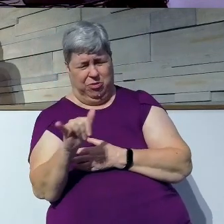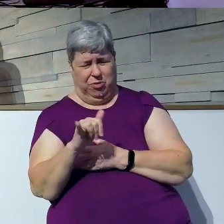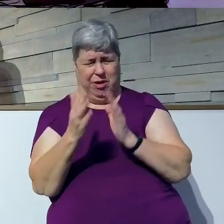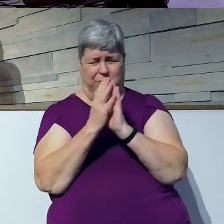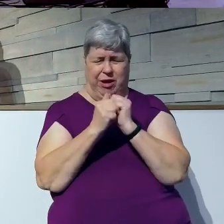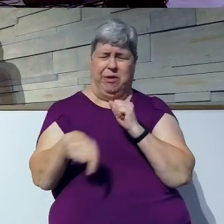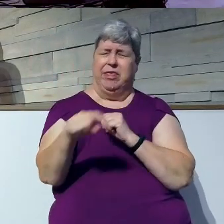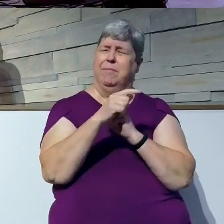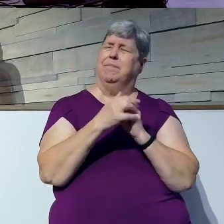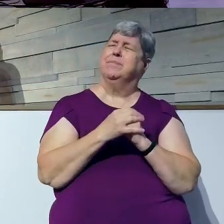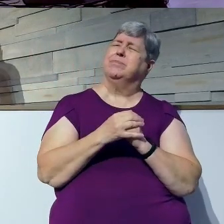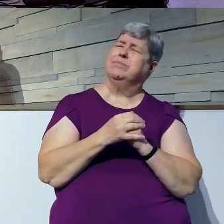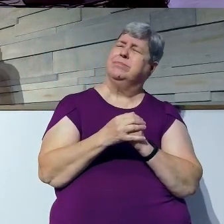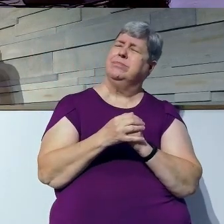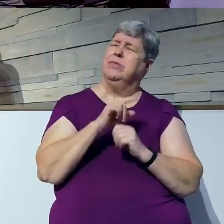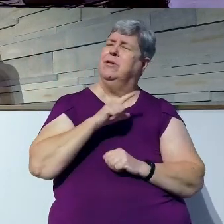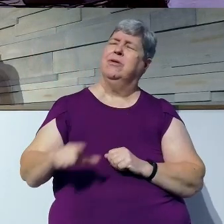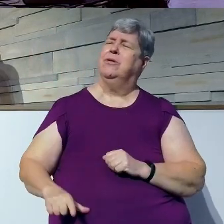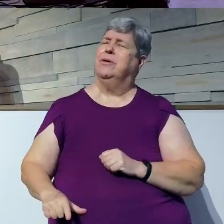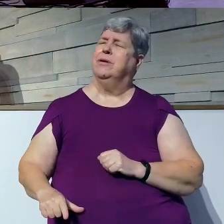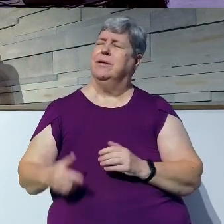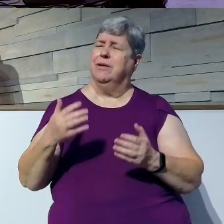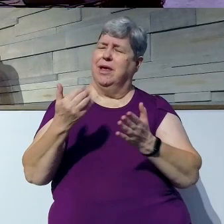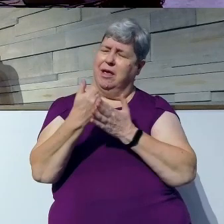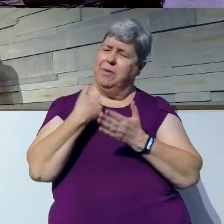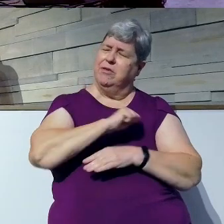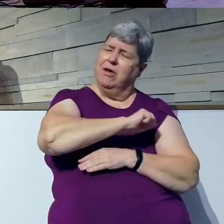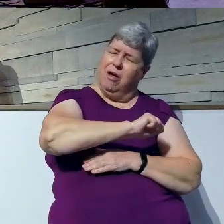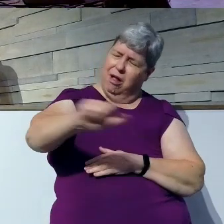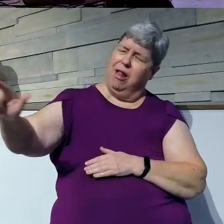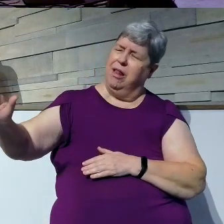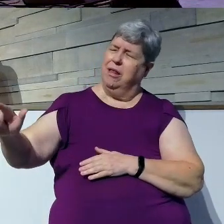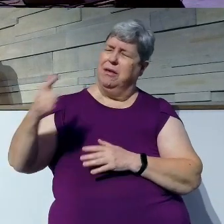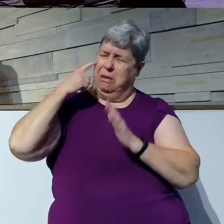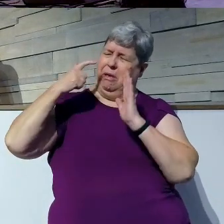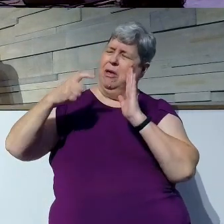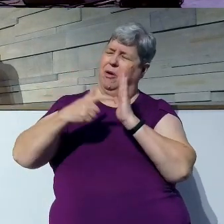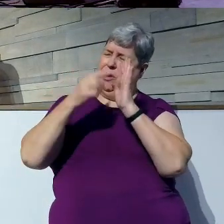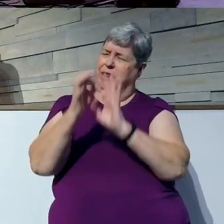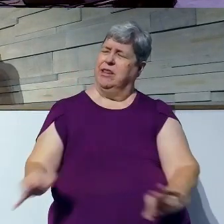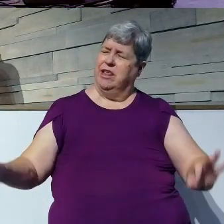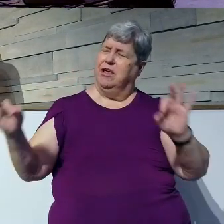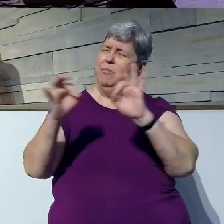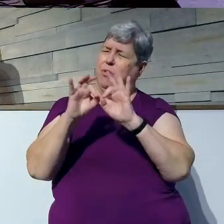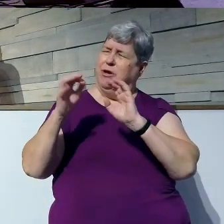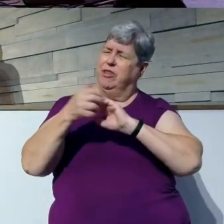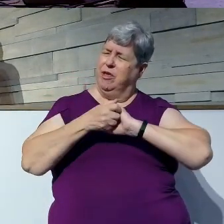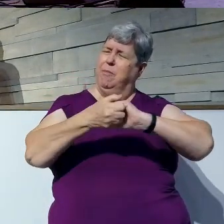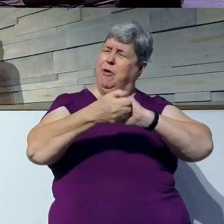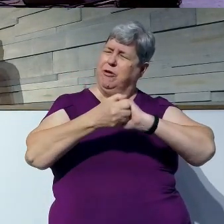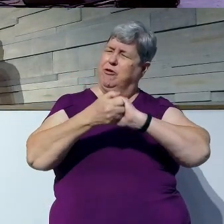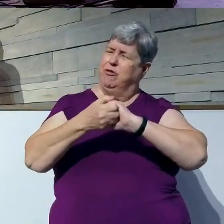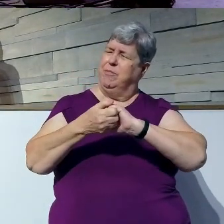pray with them about that. Lord, may we all recognize the importance of this partnership we have in